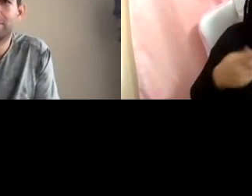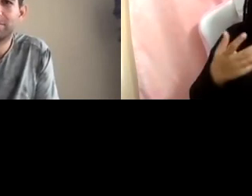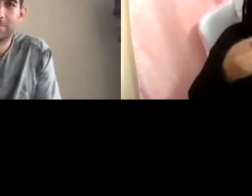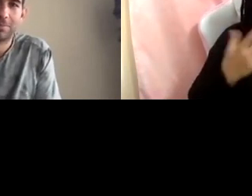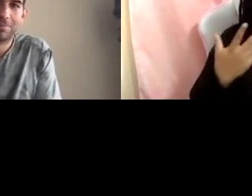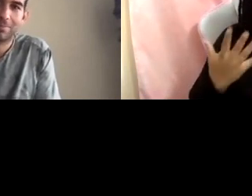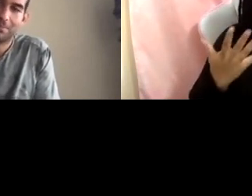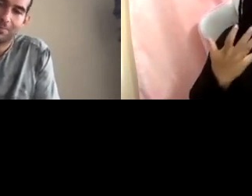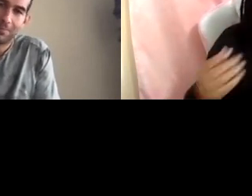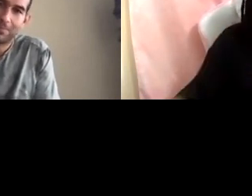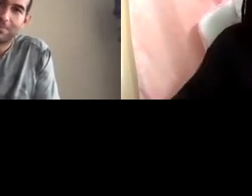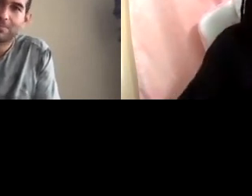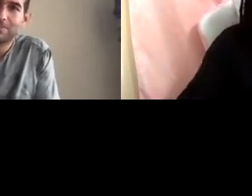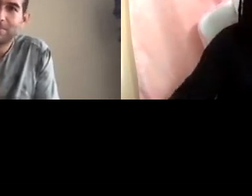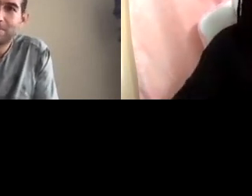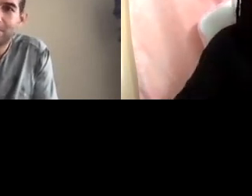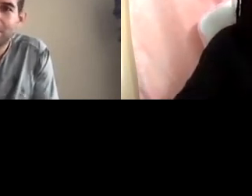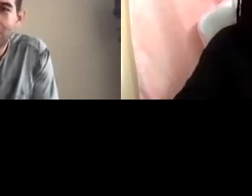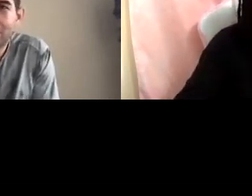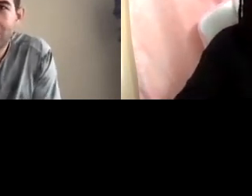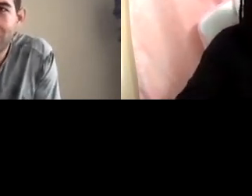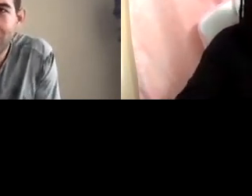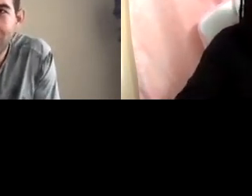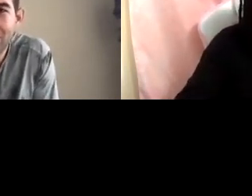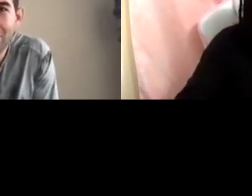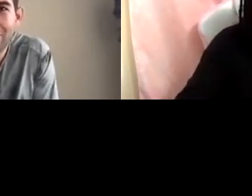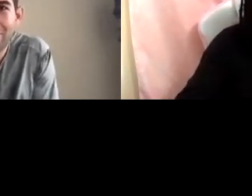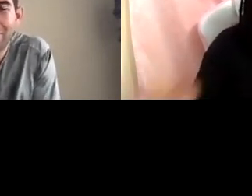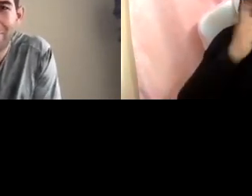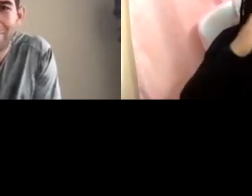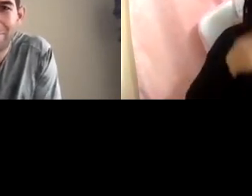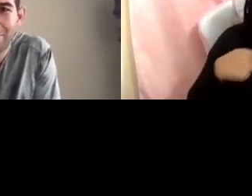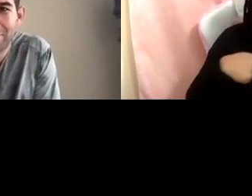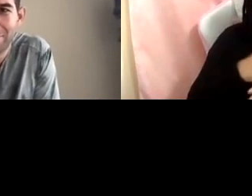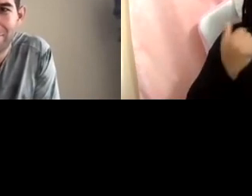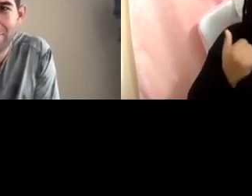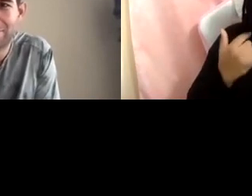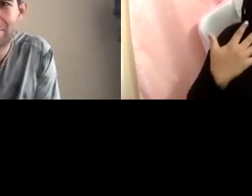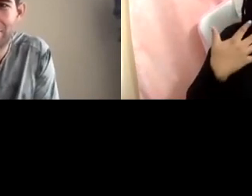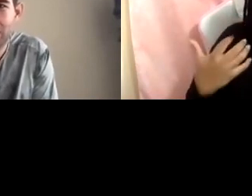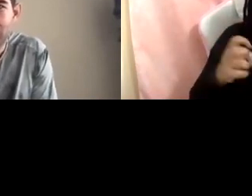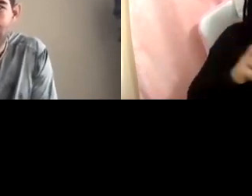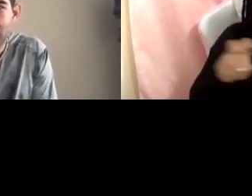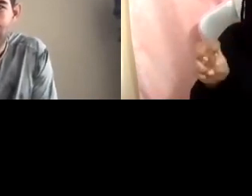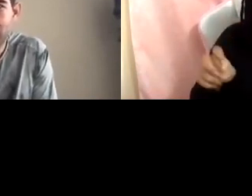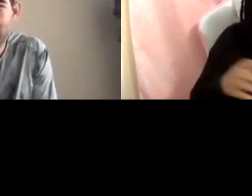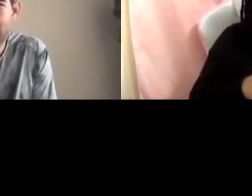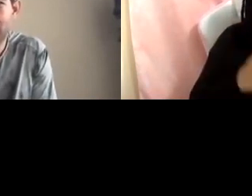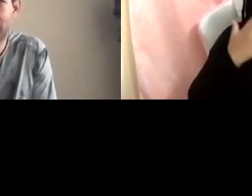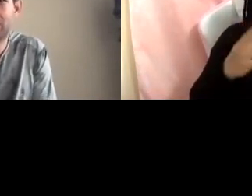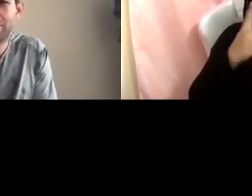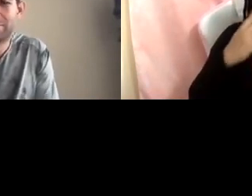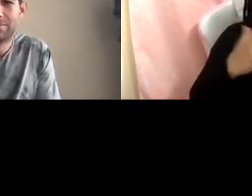make. I just want to thank everyone for joining us today, both the audience and our lovely panelists. Thank you for sharing